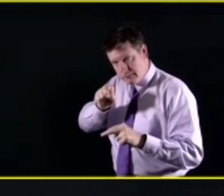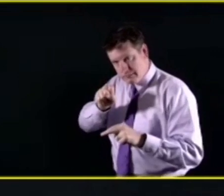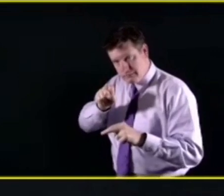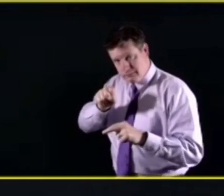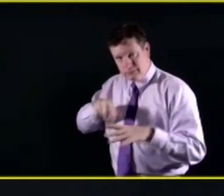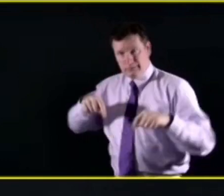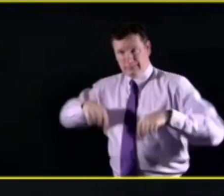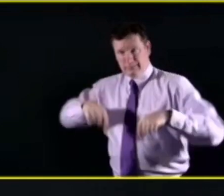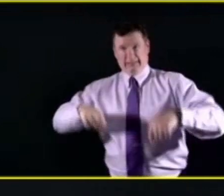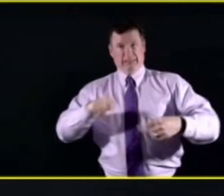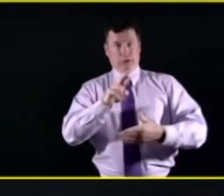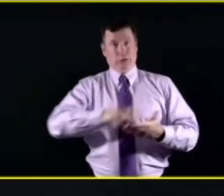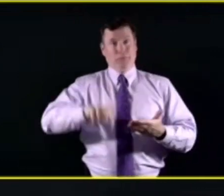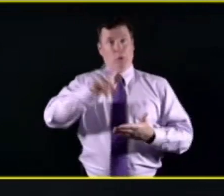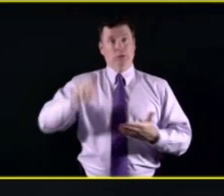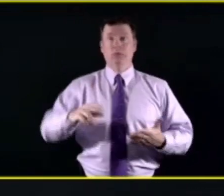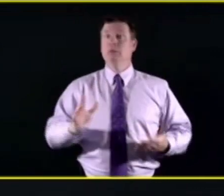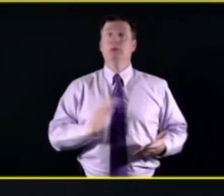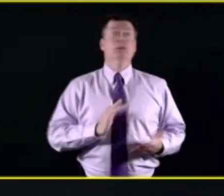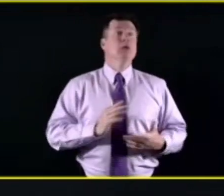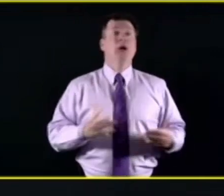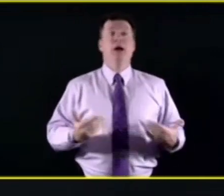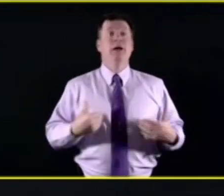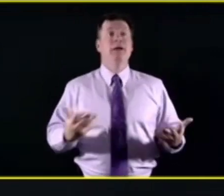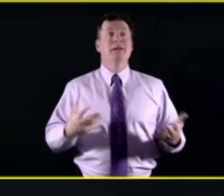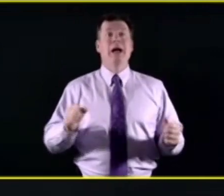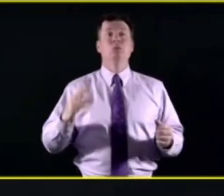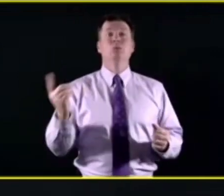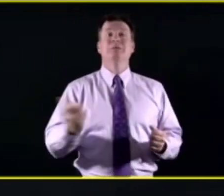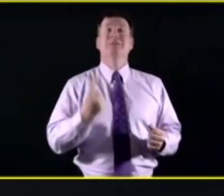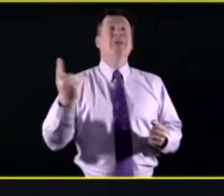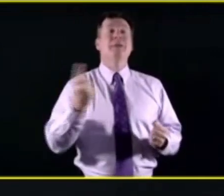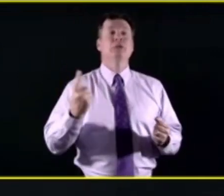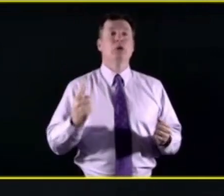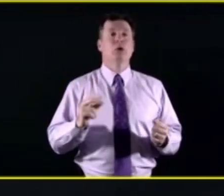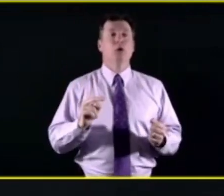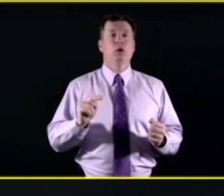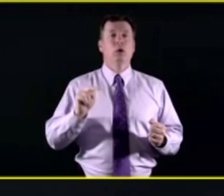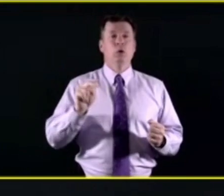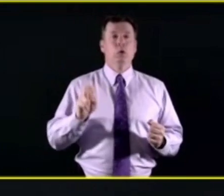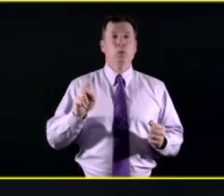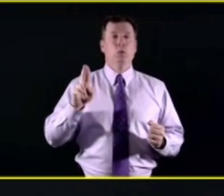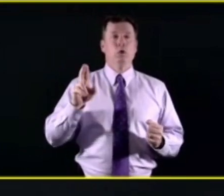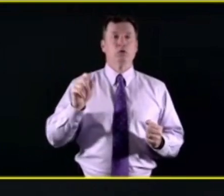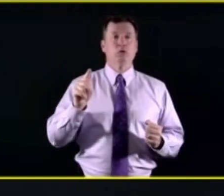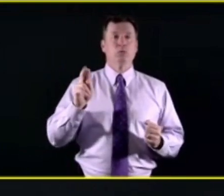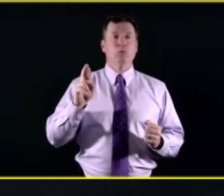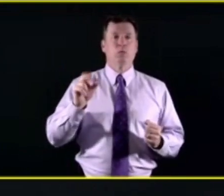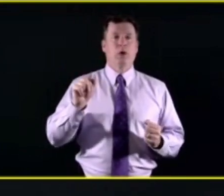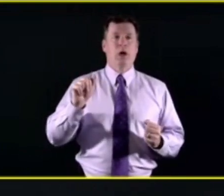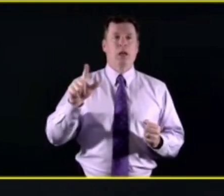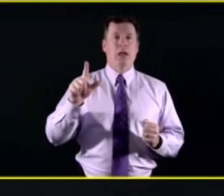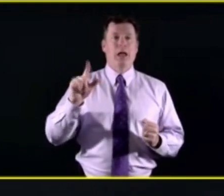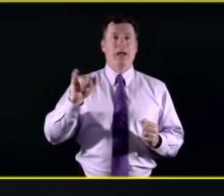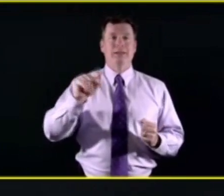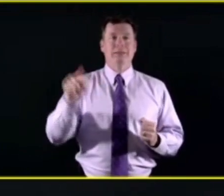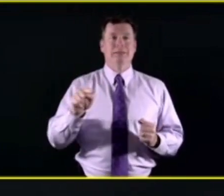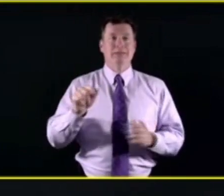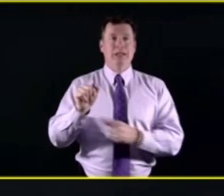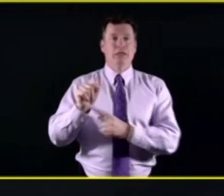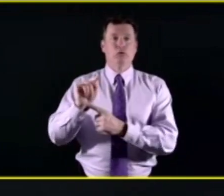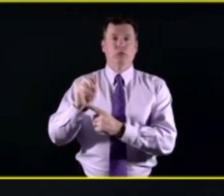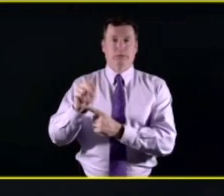call neutralization assays to see if the antibodies that are produced can actually neutralize the virus and kill